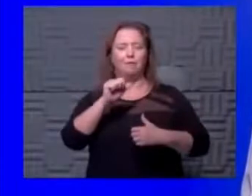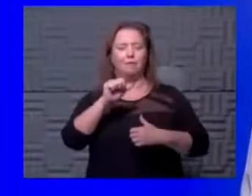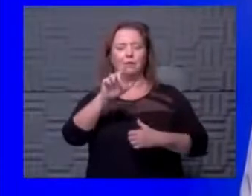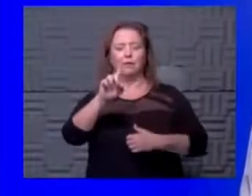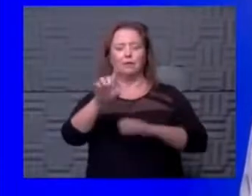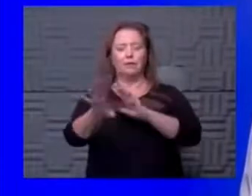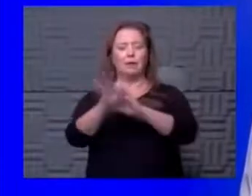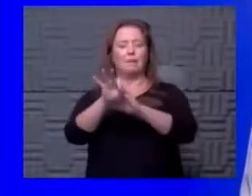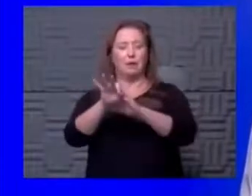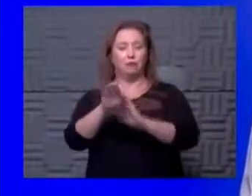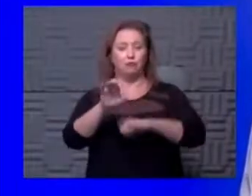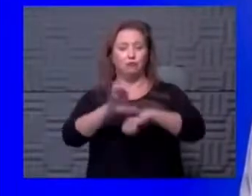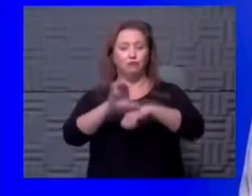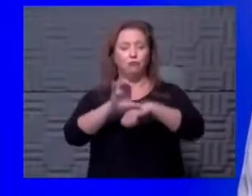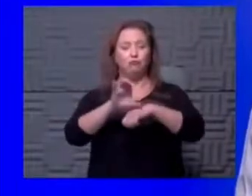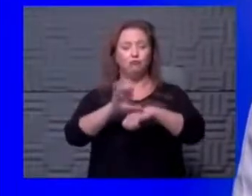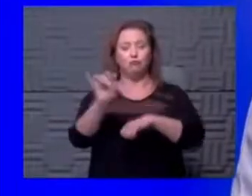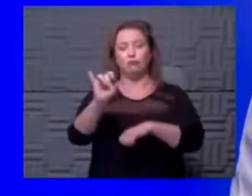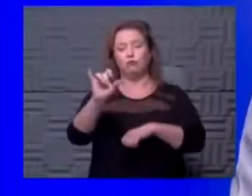well,